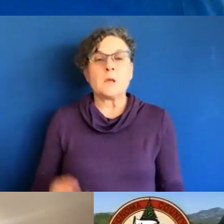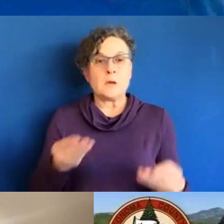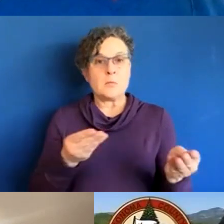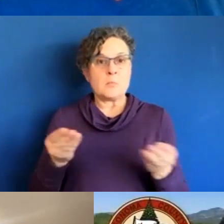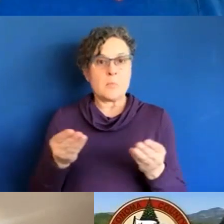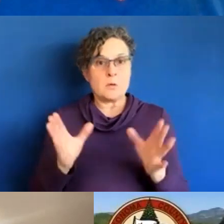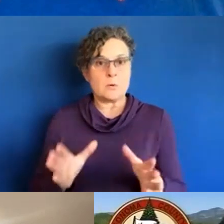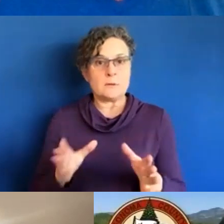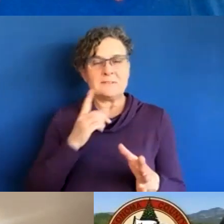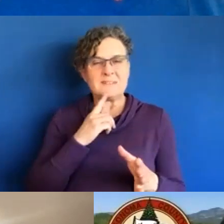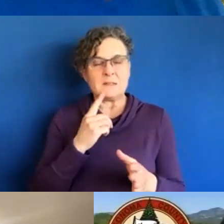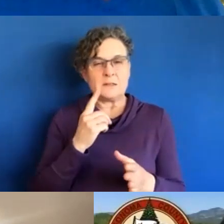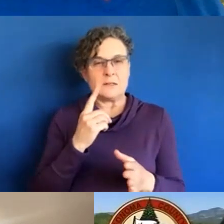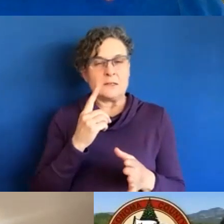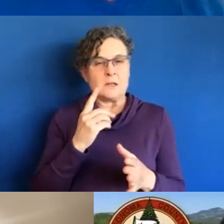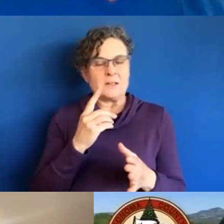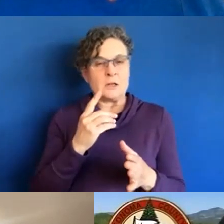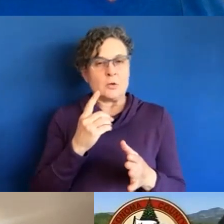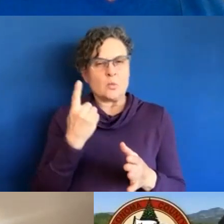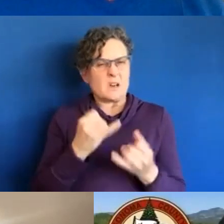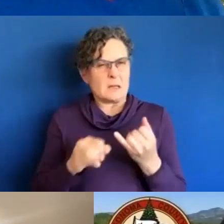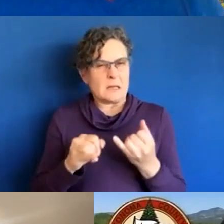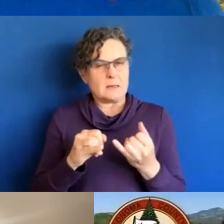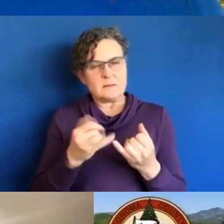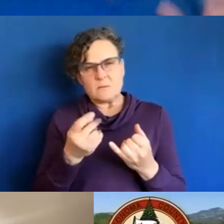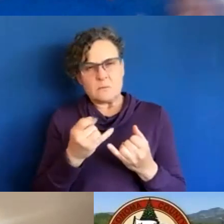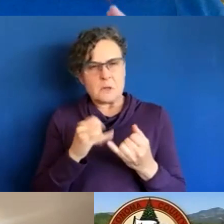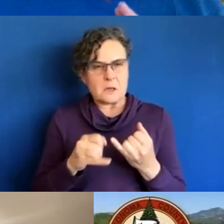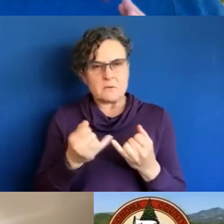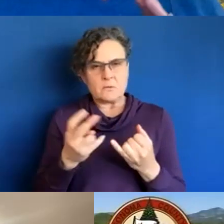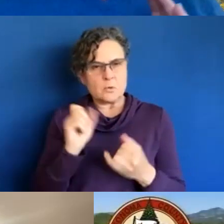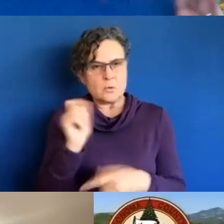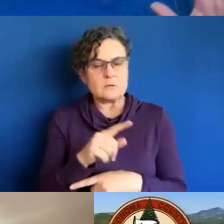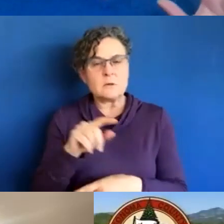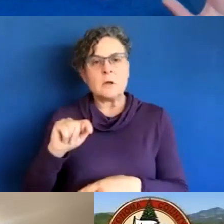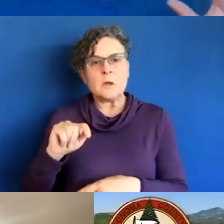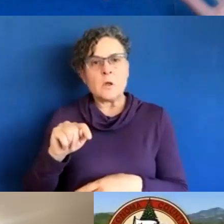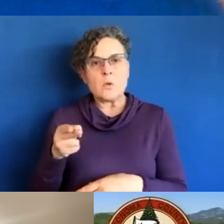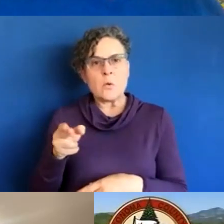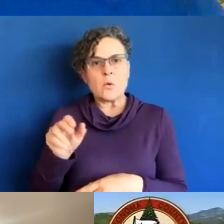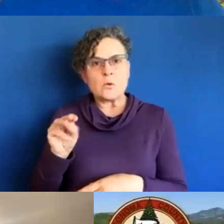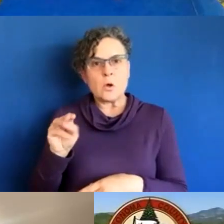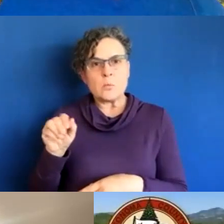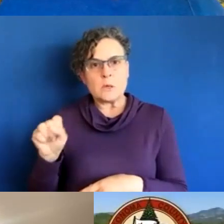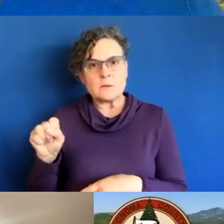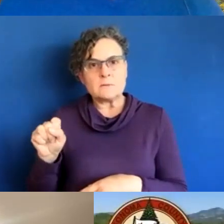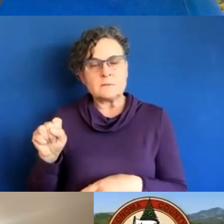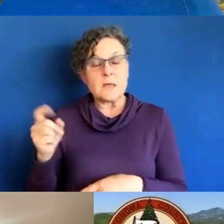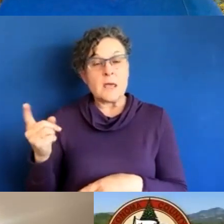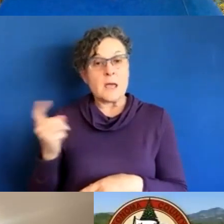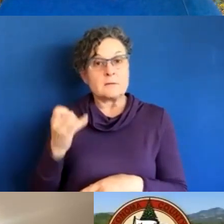And one of our last questions here is Thomas, and a couple of people have asked about whether we're tracking